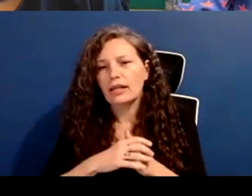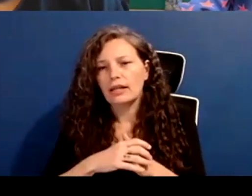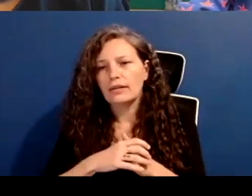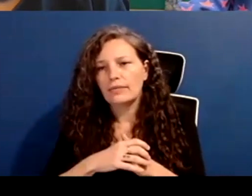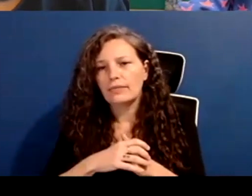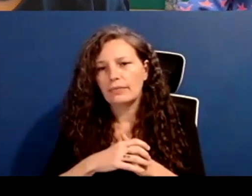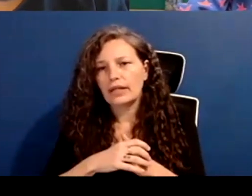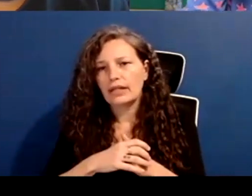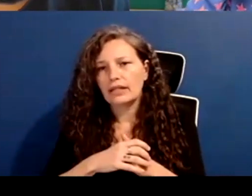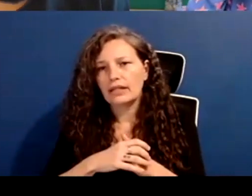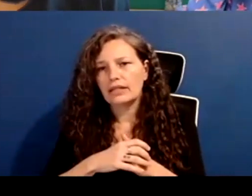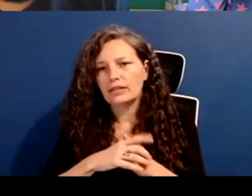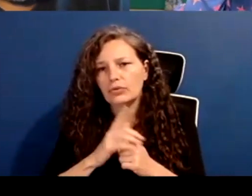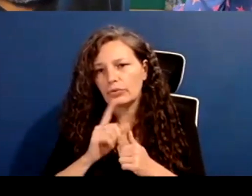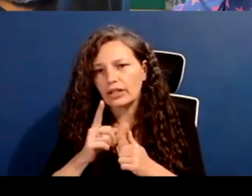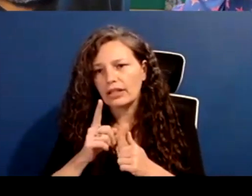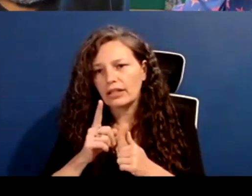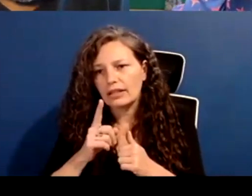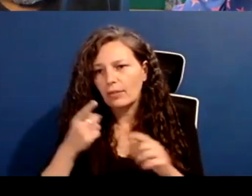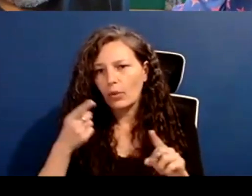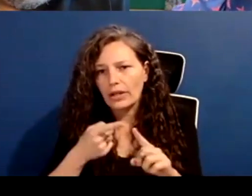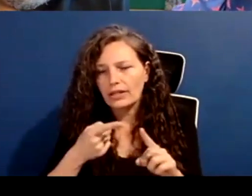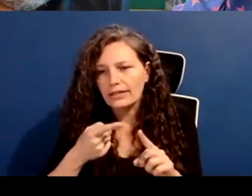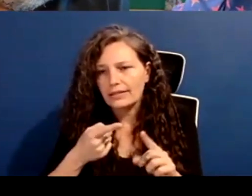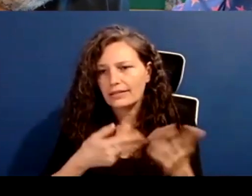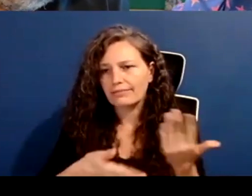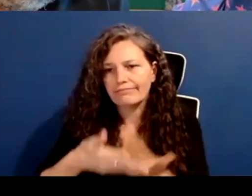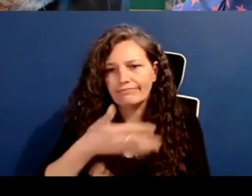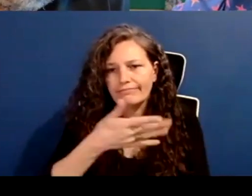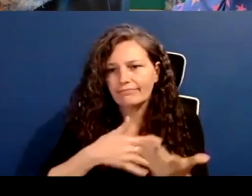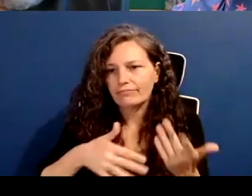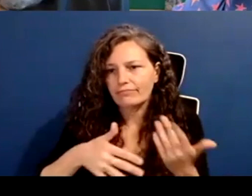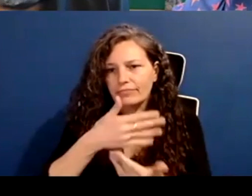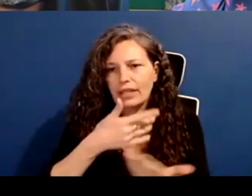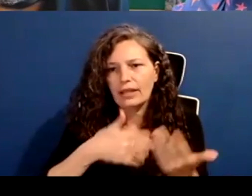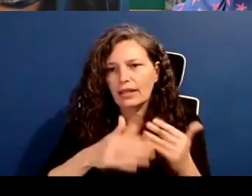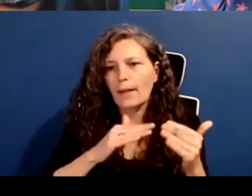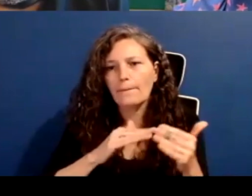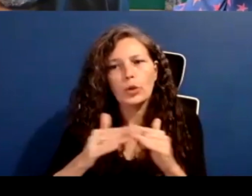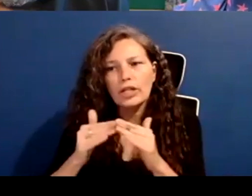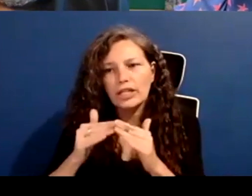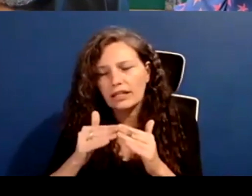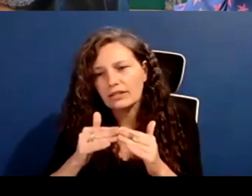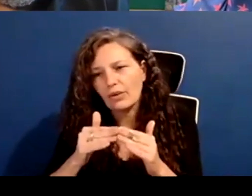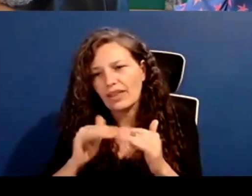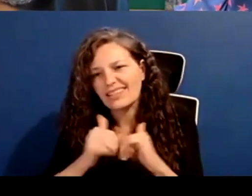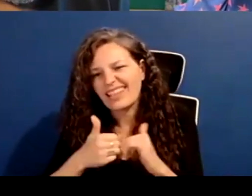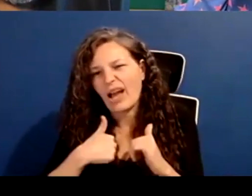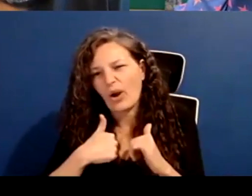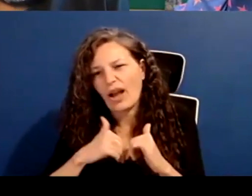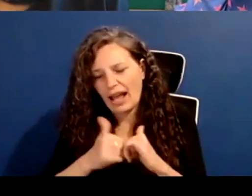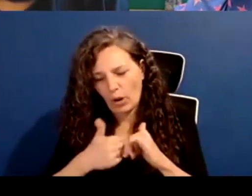community. So that's one way that I like to sort of look at it as well.